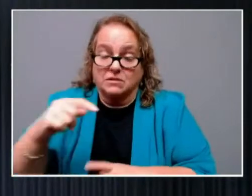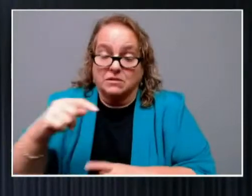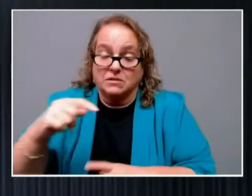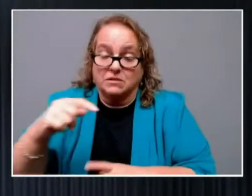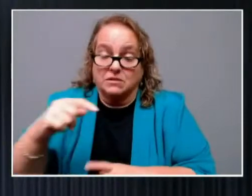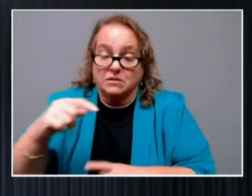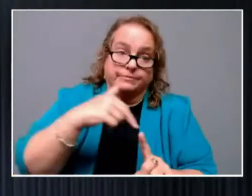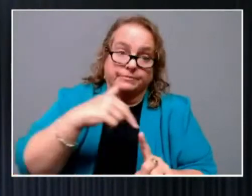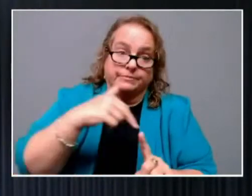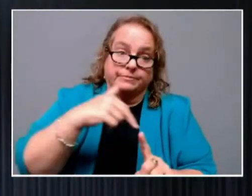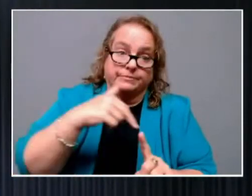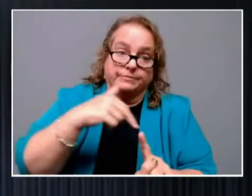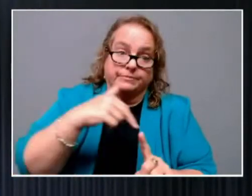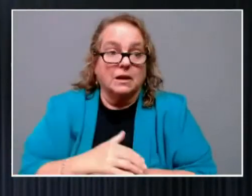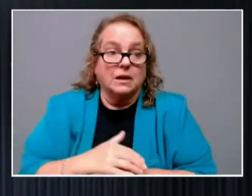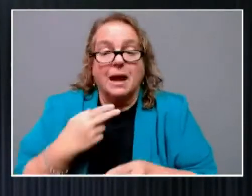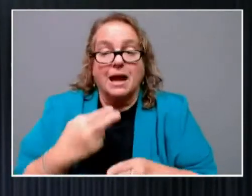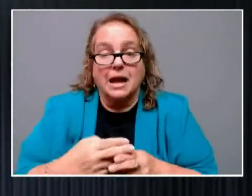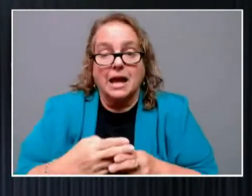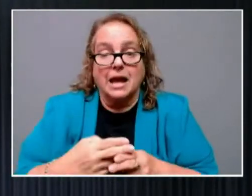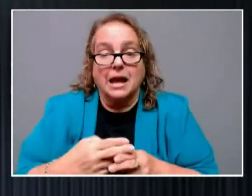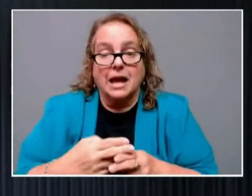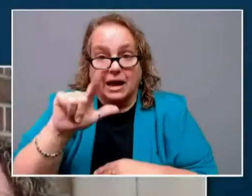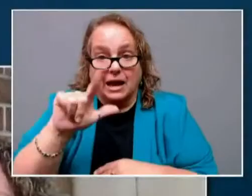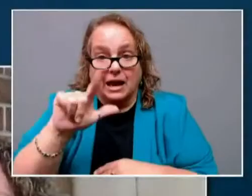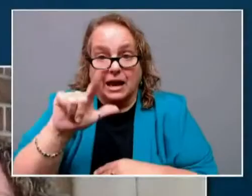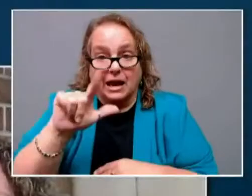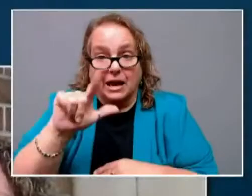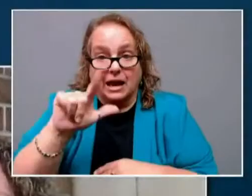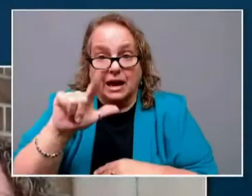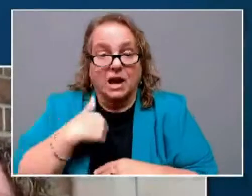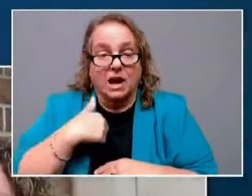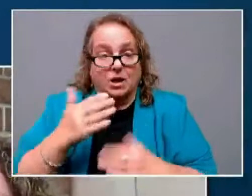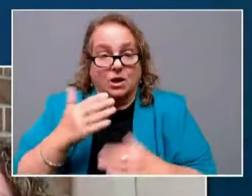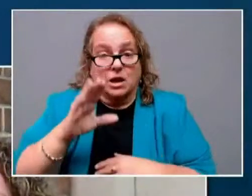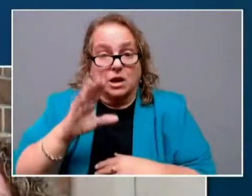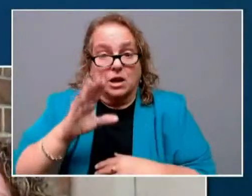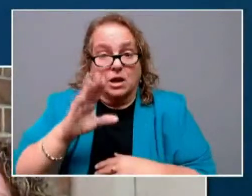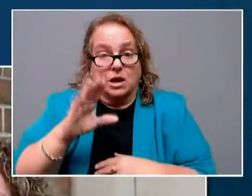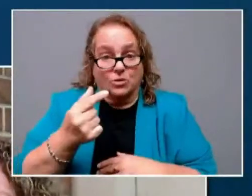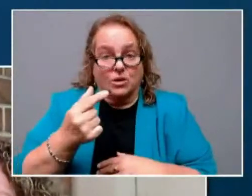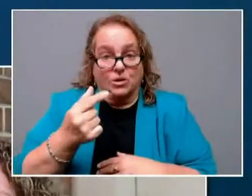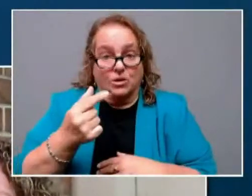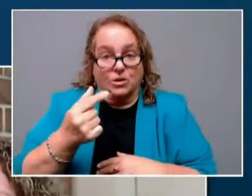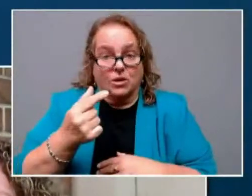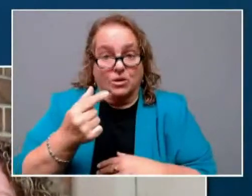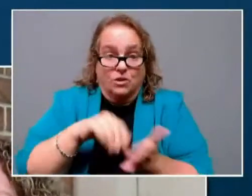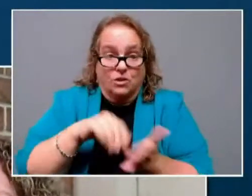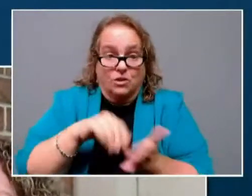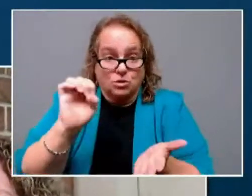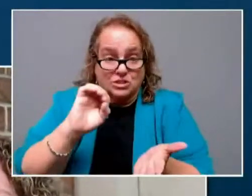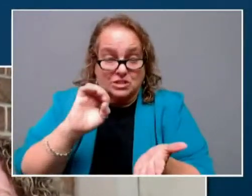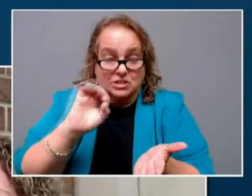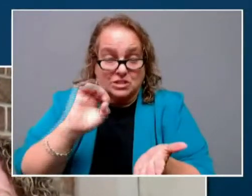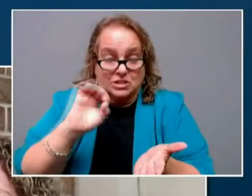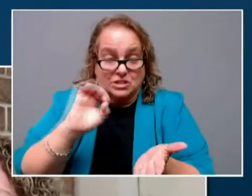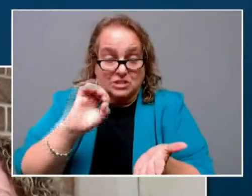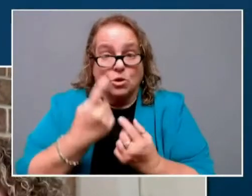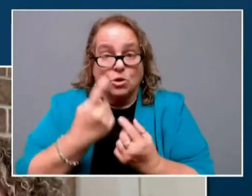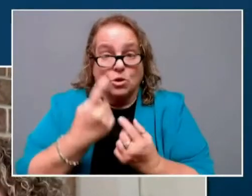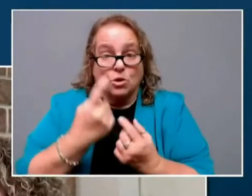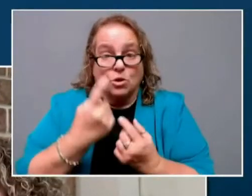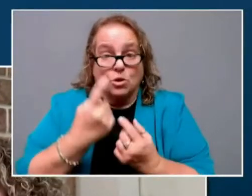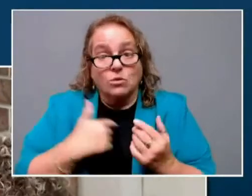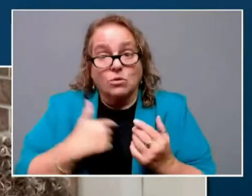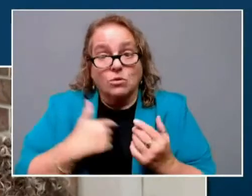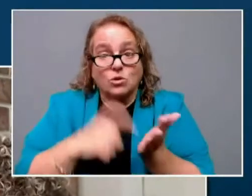My name is Alicia. I'm an RN here at MedCenter Health in Bowling Green. I work in the emergency department. One thing that we have noticed recently